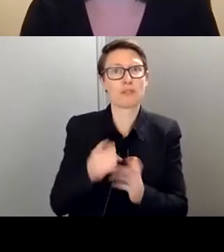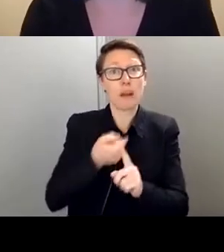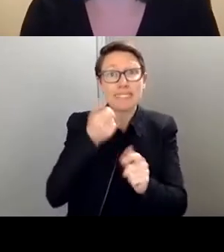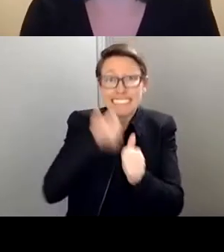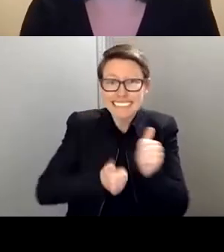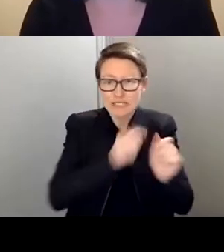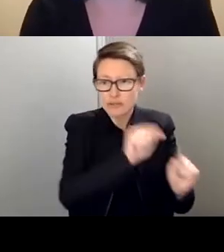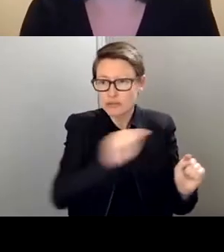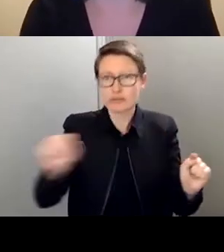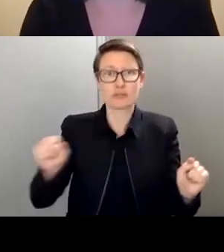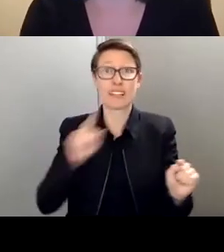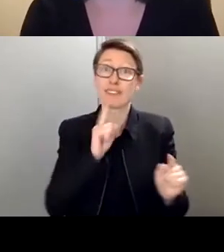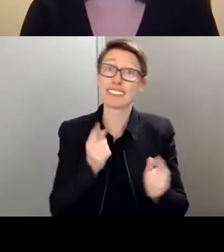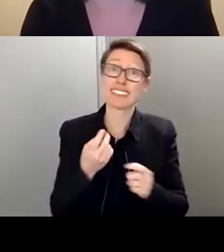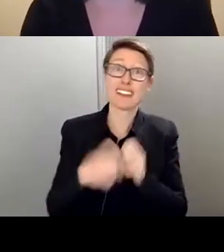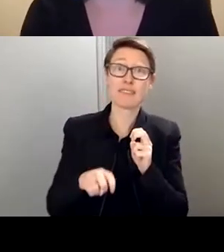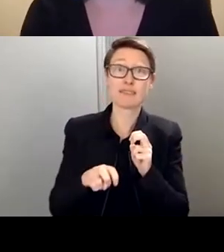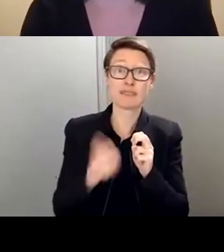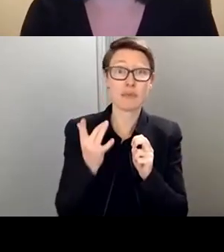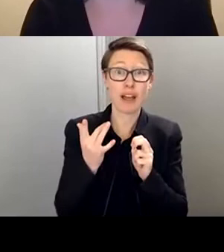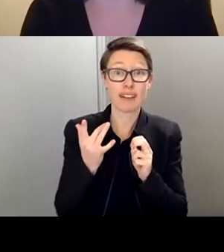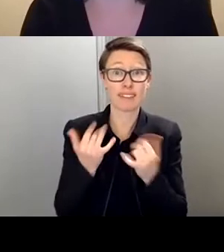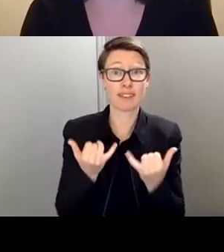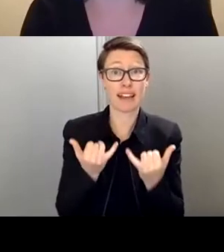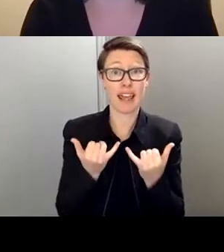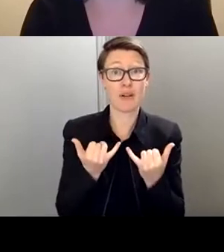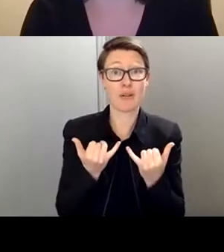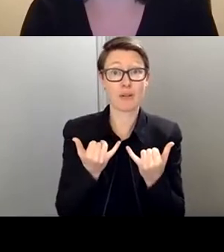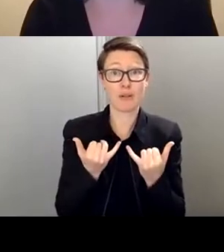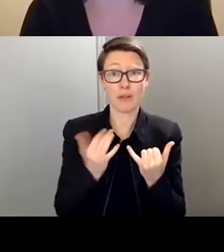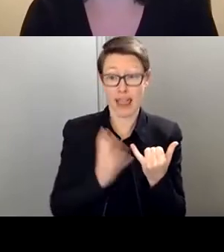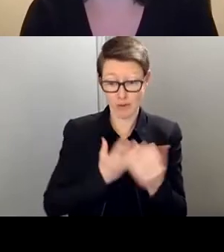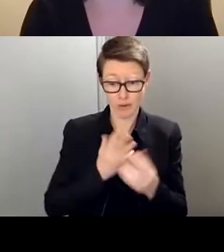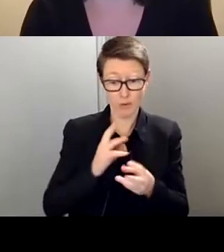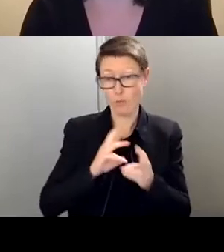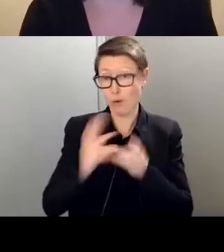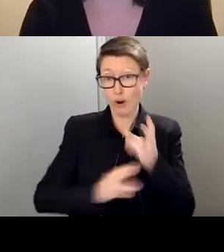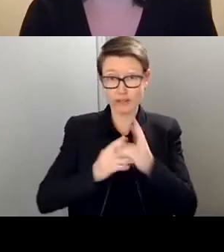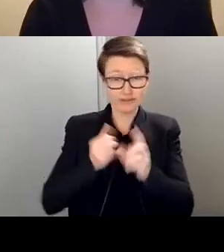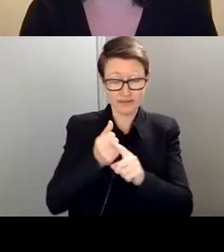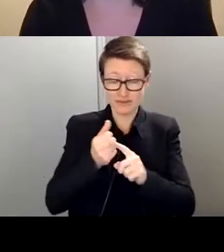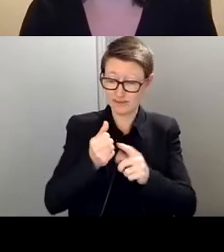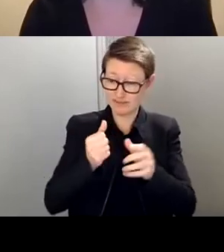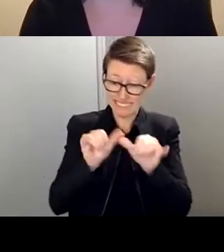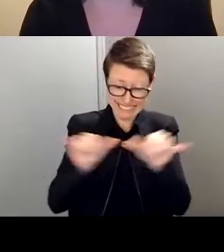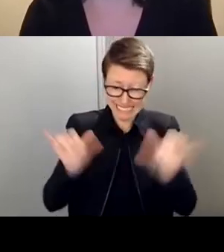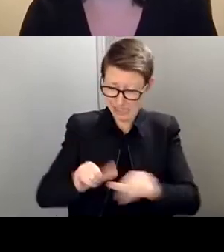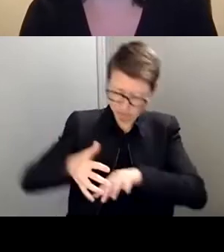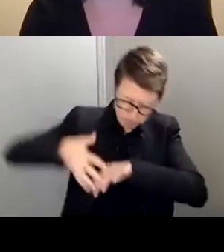it's difficult because we're living in a world of systemic racism and sexism and ableism, and